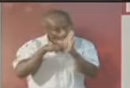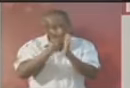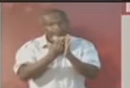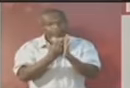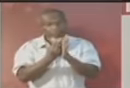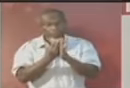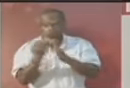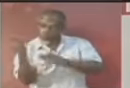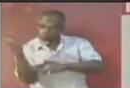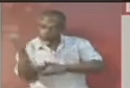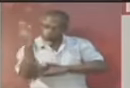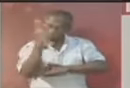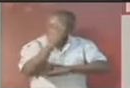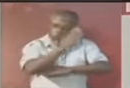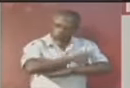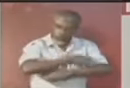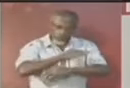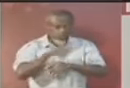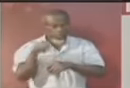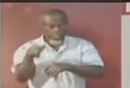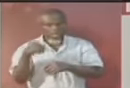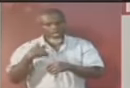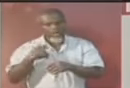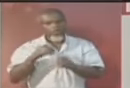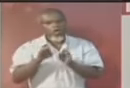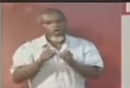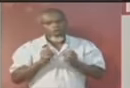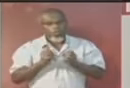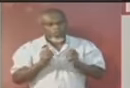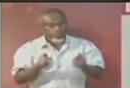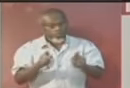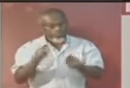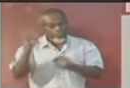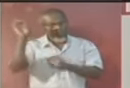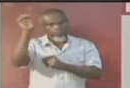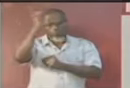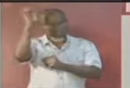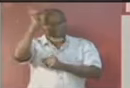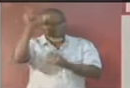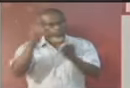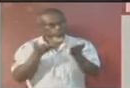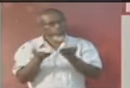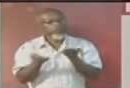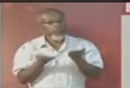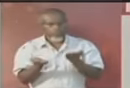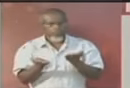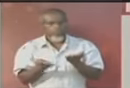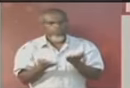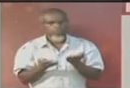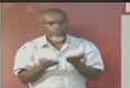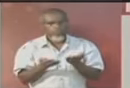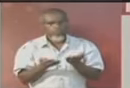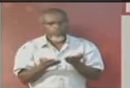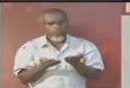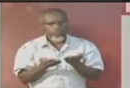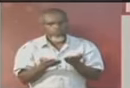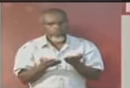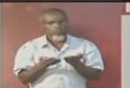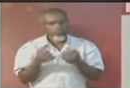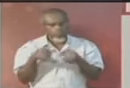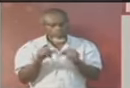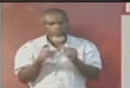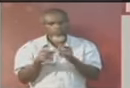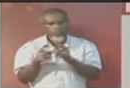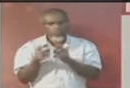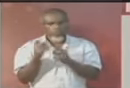make some announcements as to some additional boosting of the capacity in that particular area based on the realignment of services at the Point